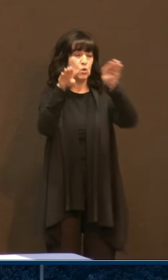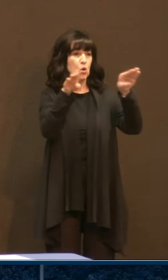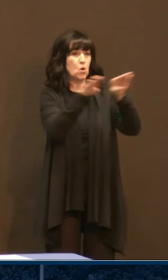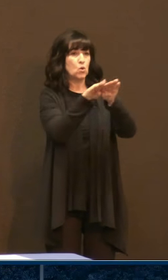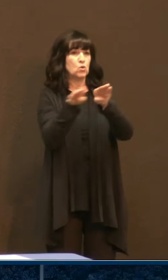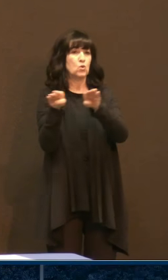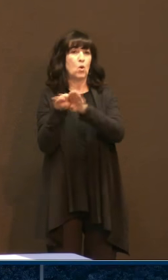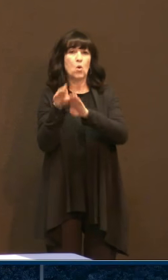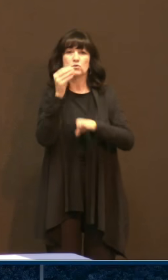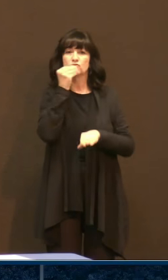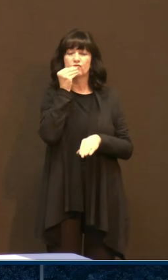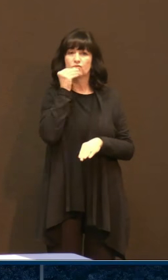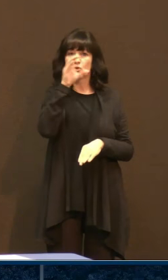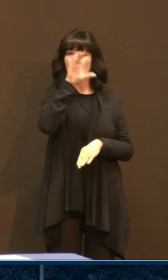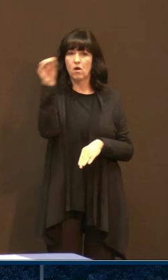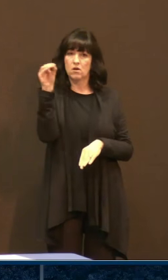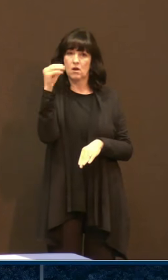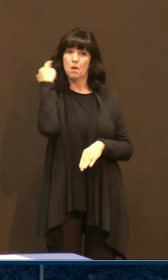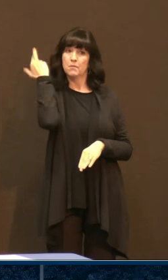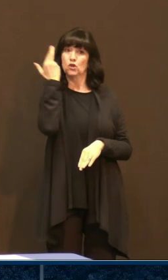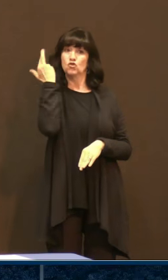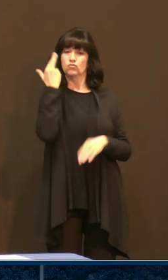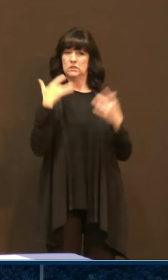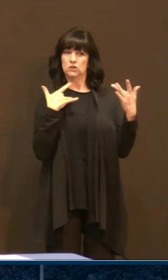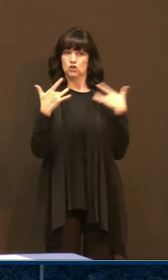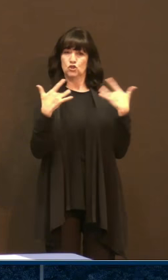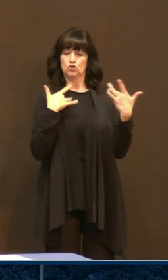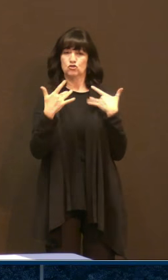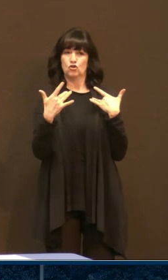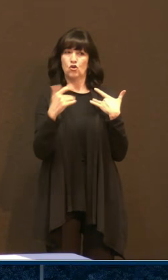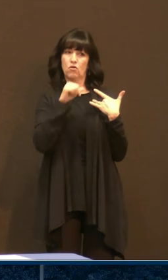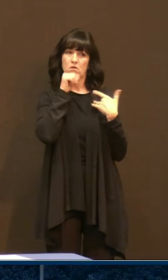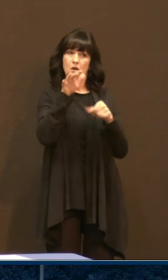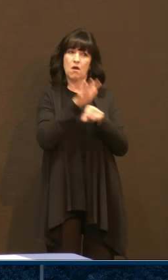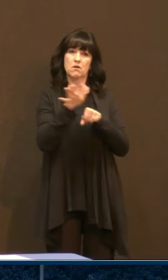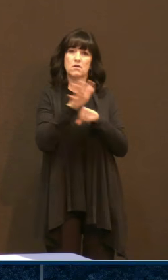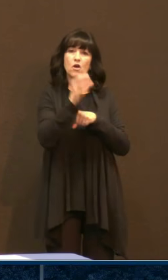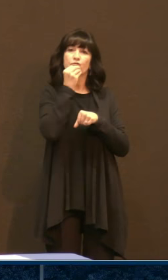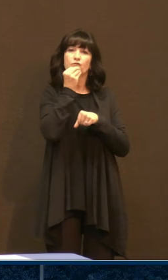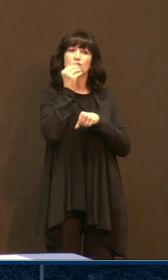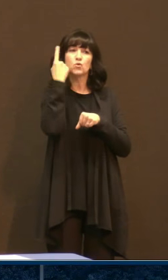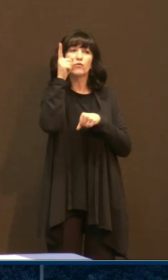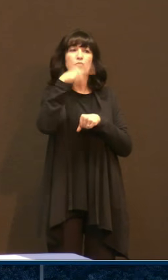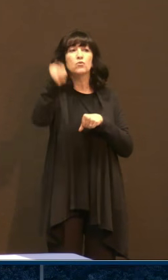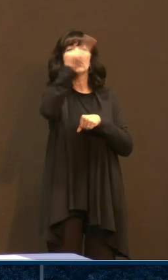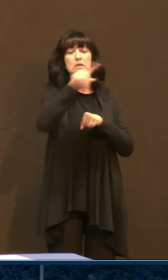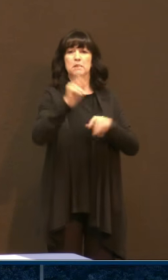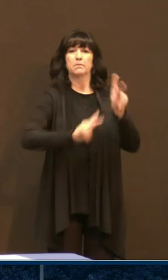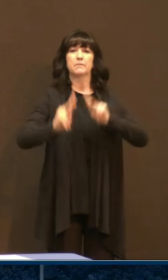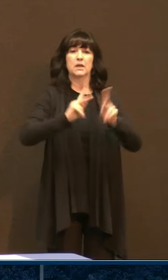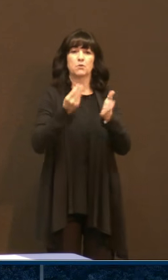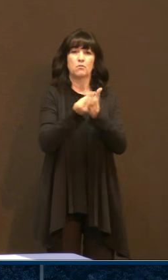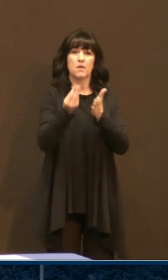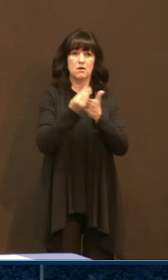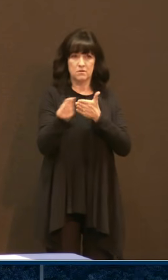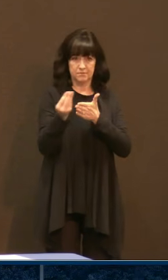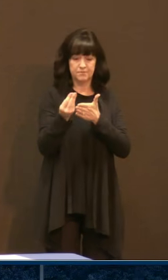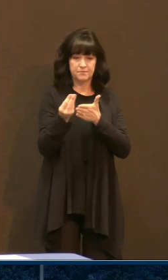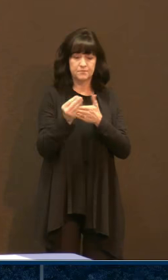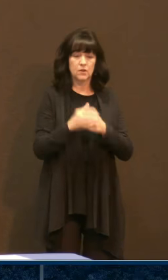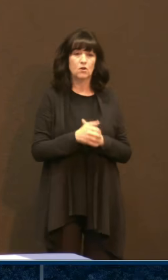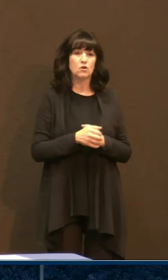the food supply concern there. And so, our approach will be to keep workers